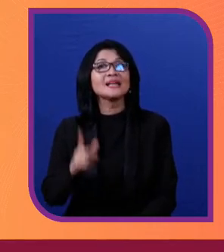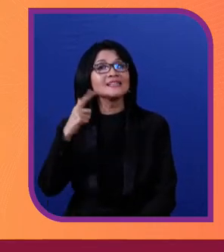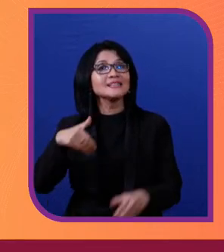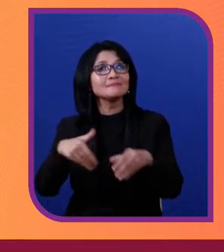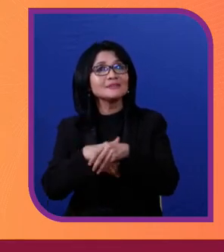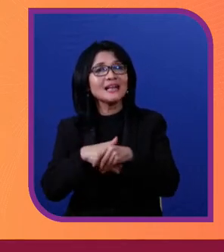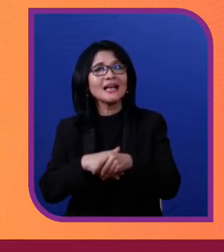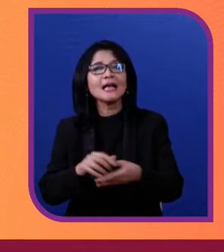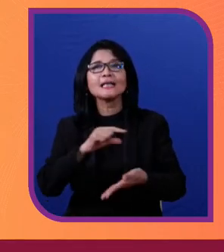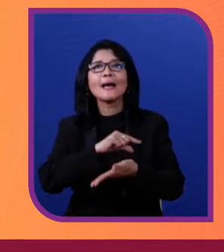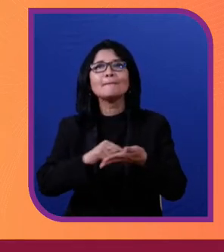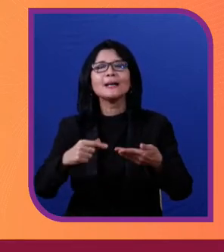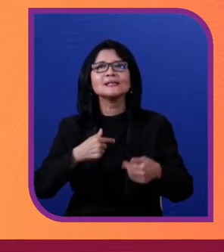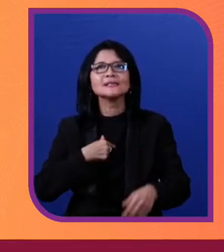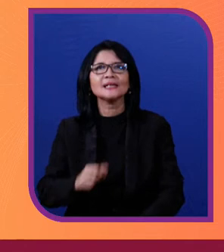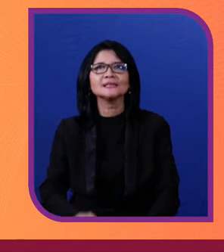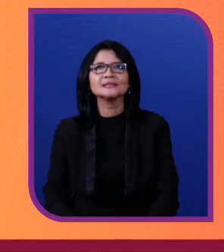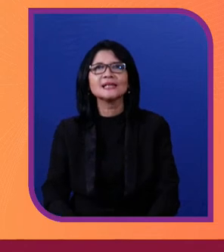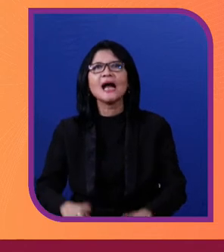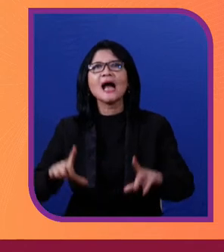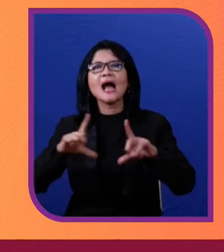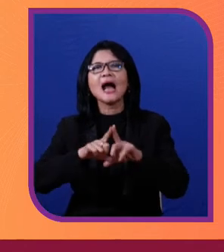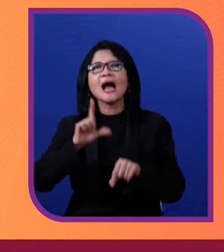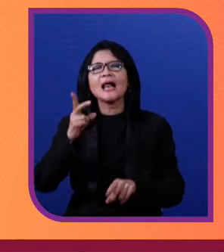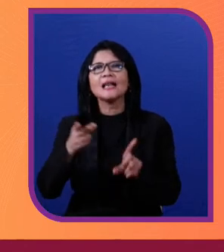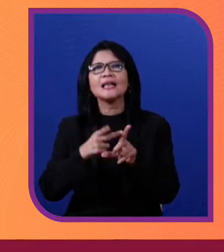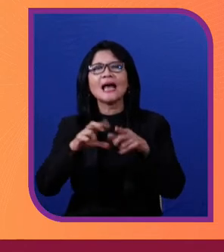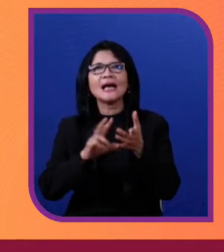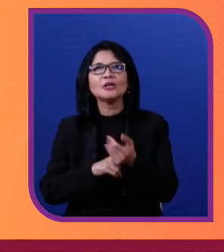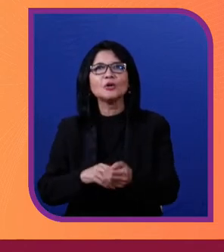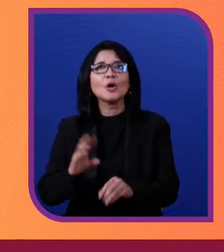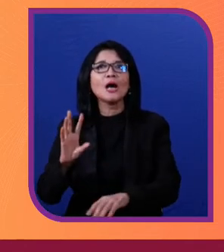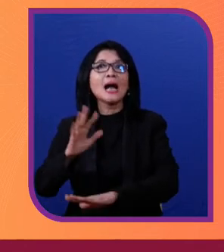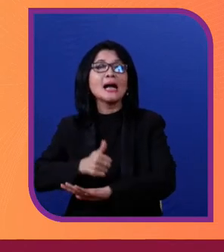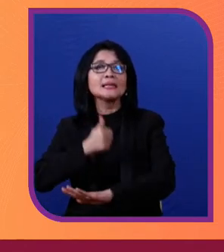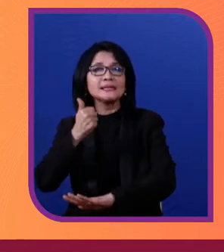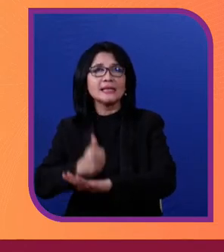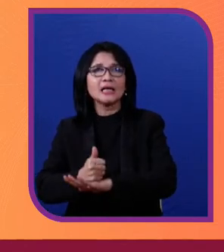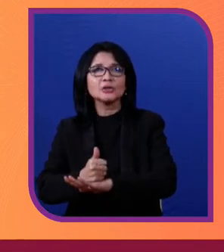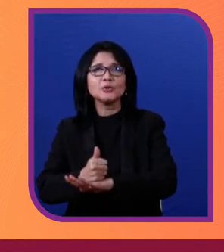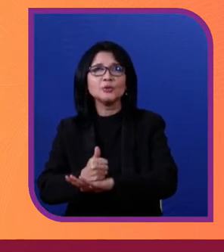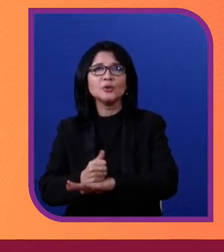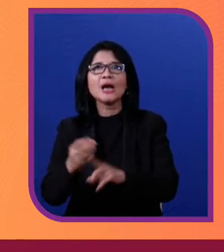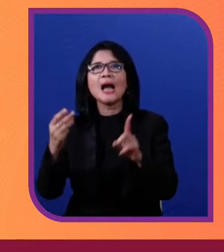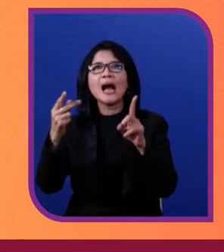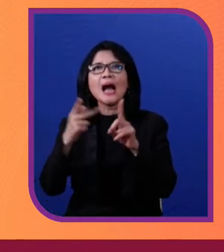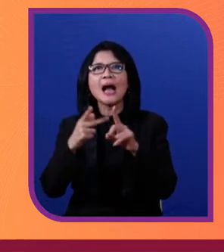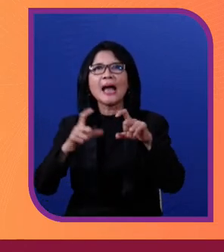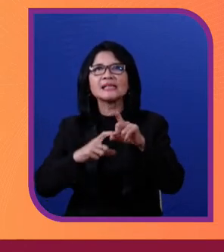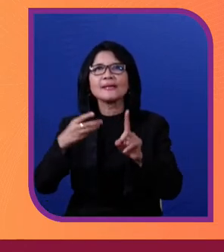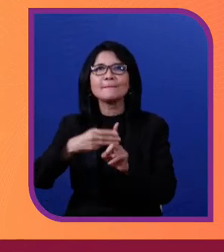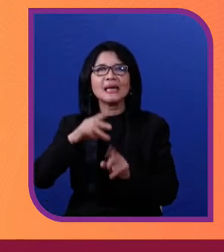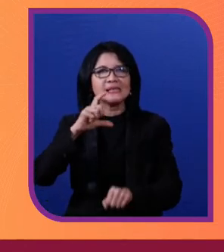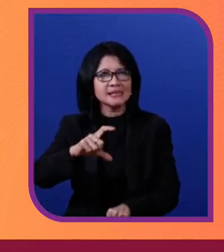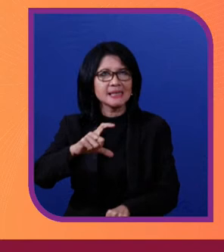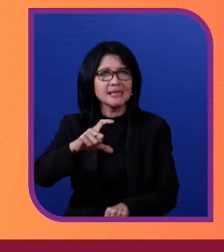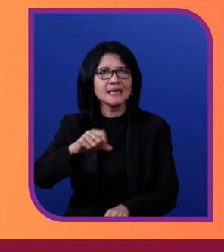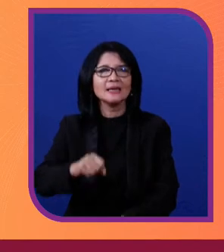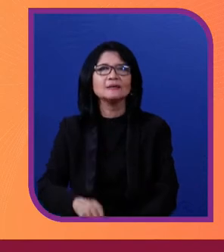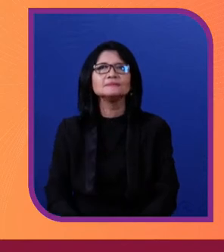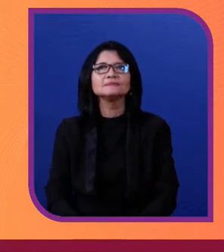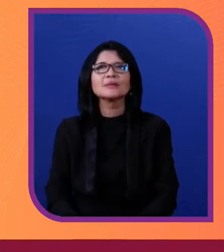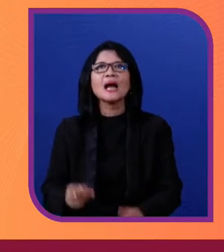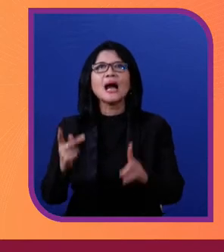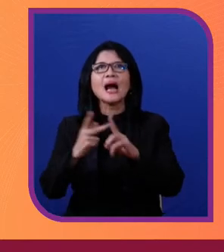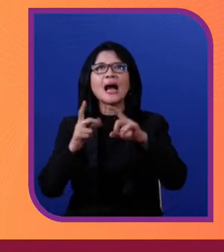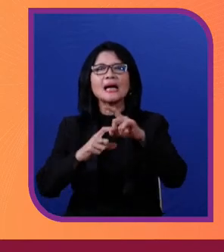Working with infrastruktur time department Ajun OECD chc Global footprint Therefore